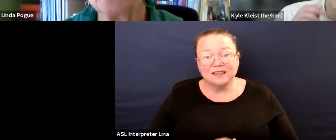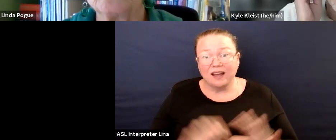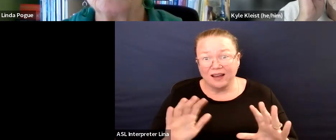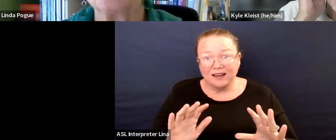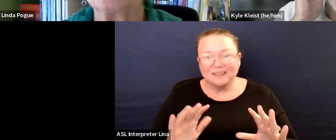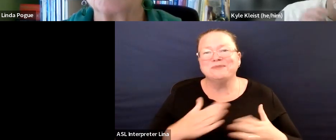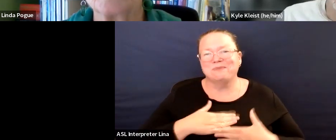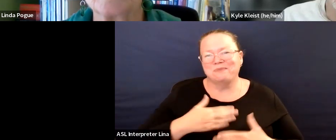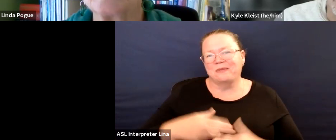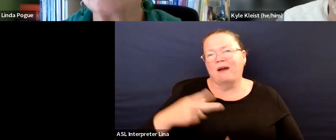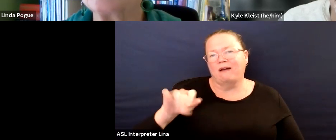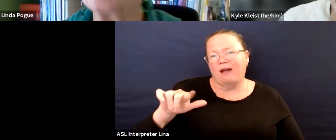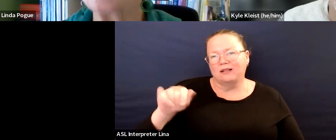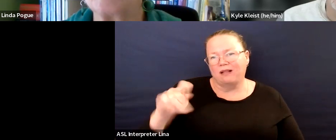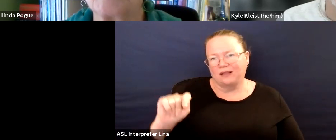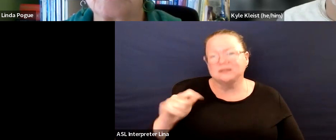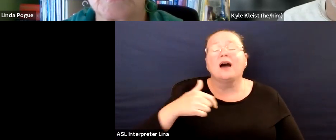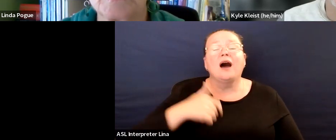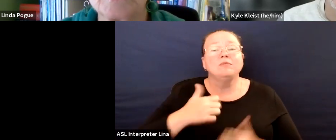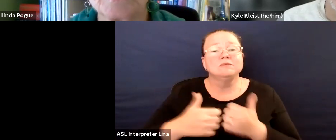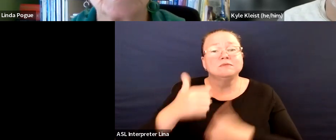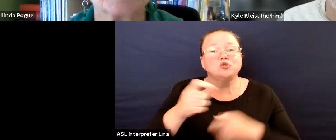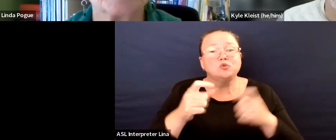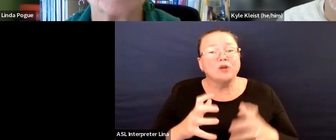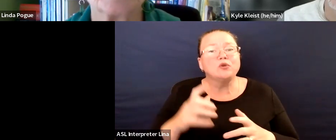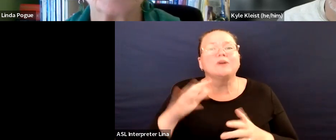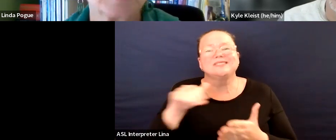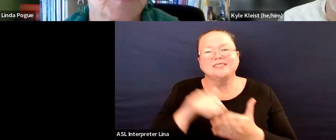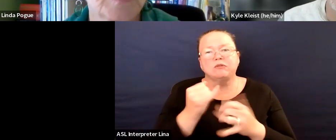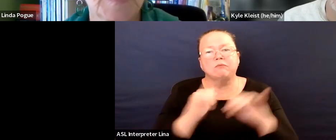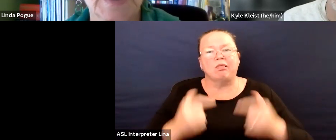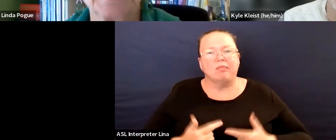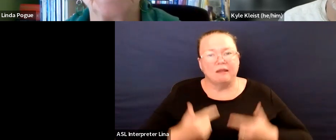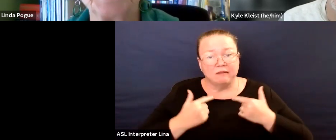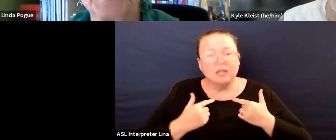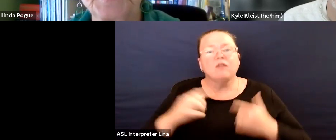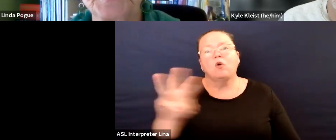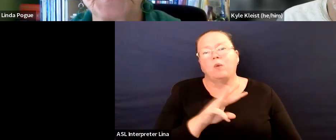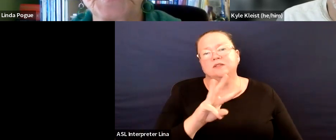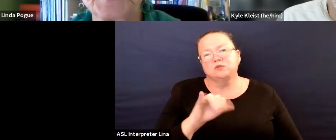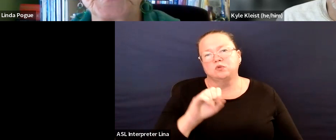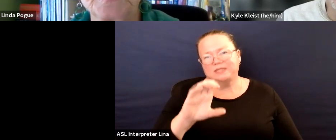And my name is Kyle Kleist. I am the Executive Director at the Center for Independent Living for Western